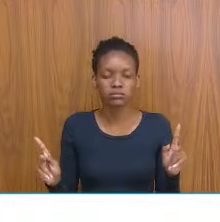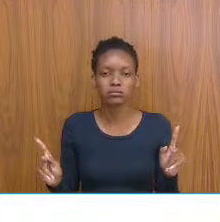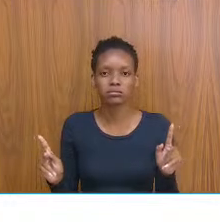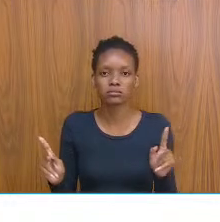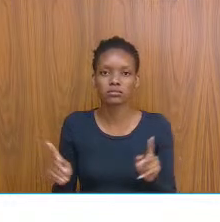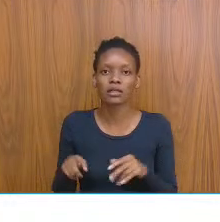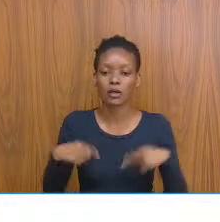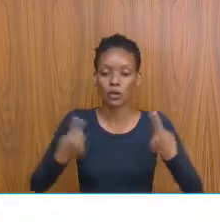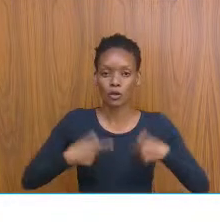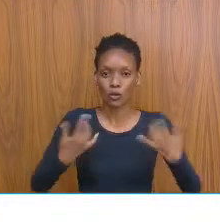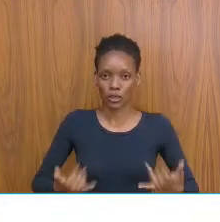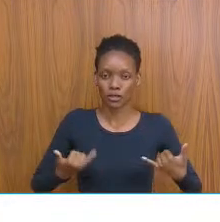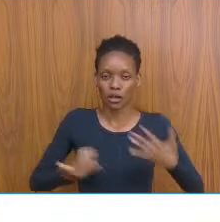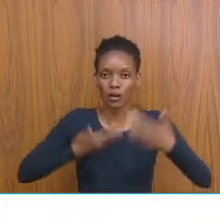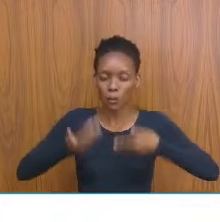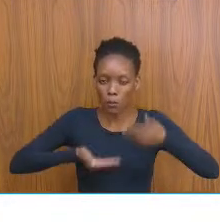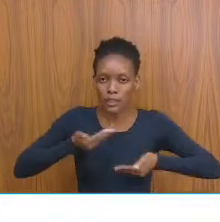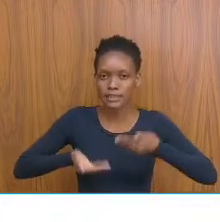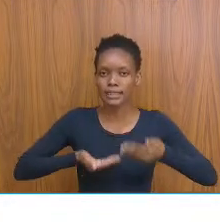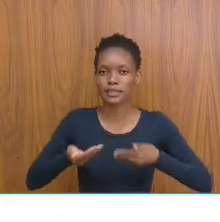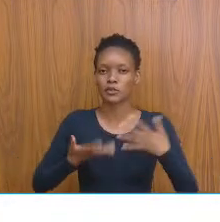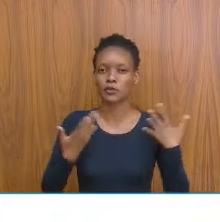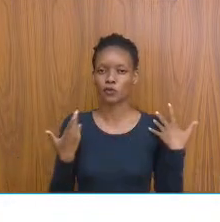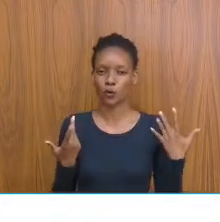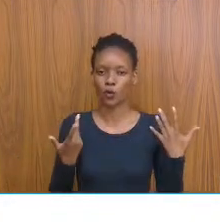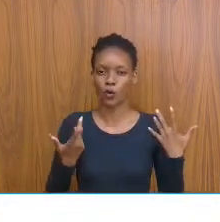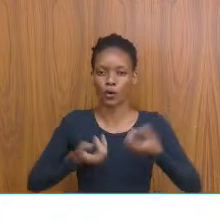We are in the process of distributing